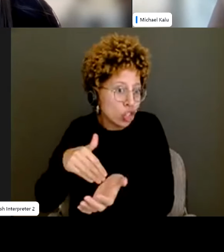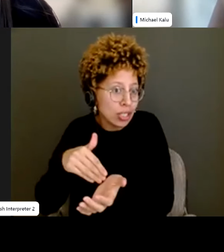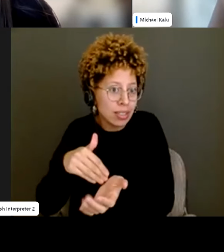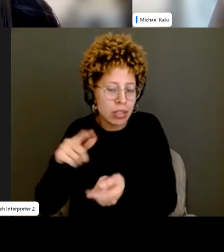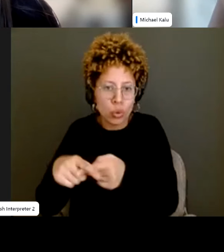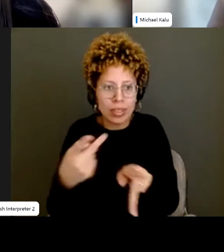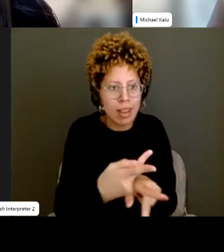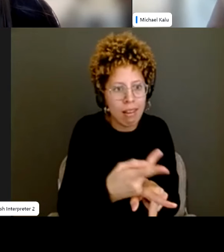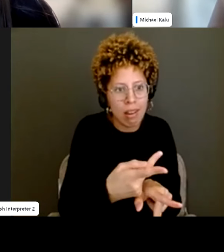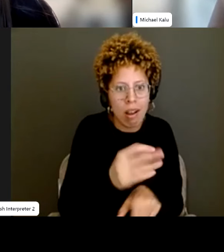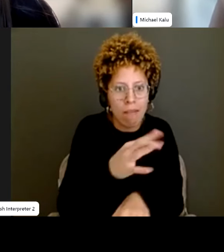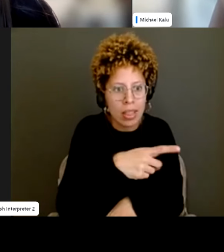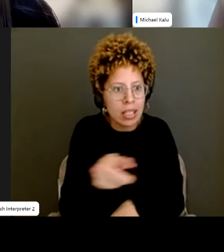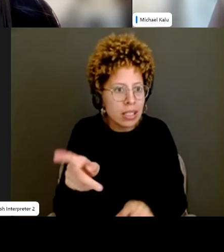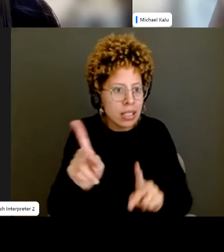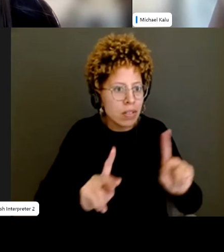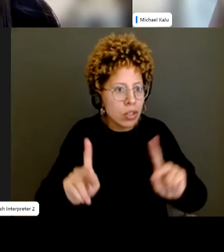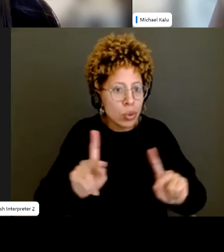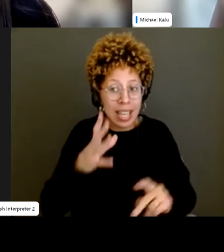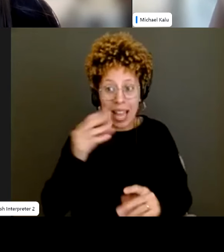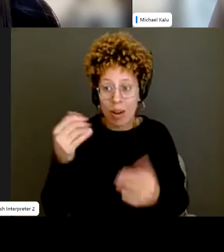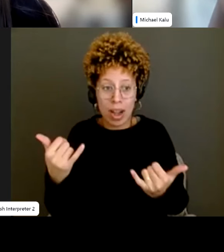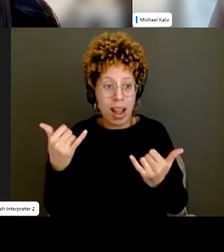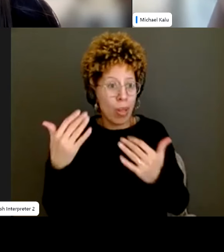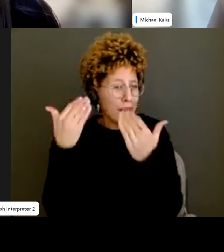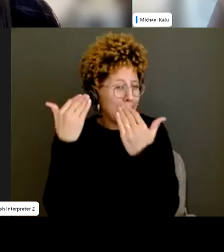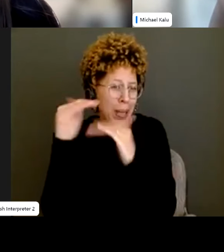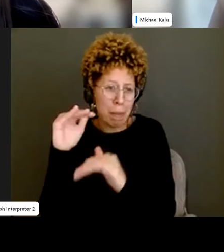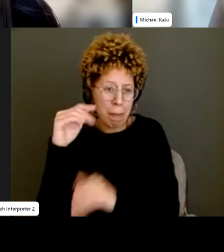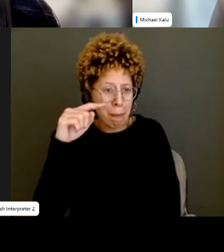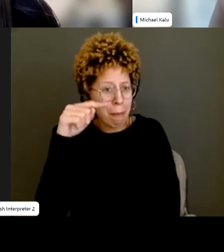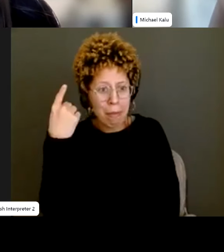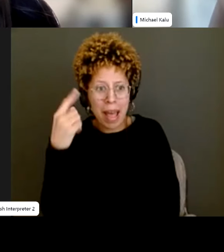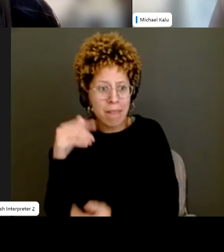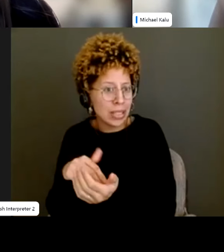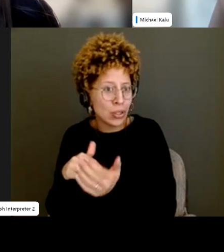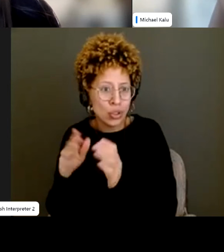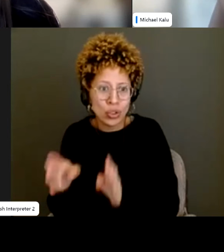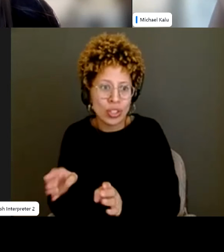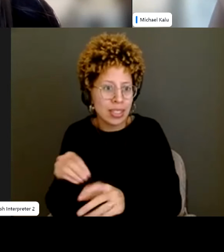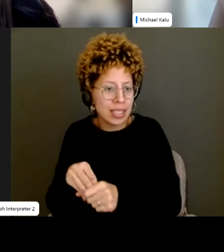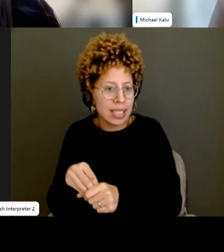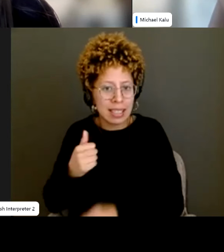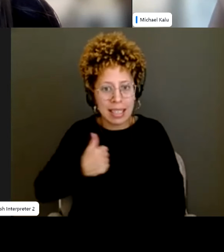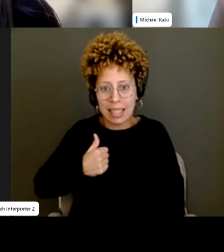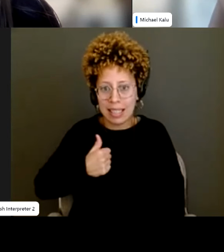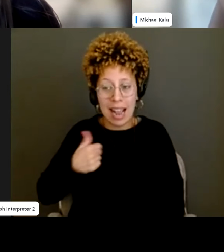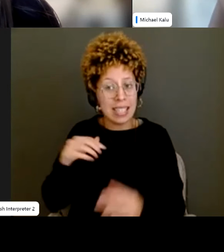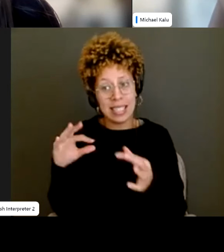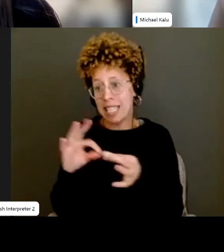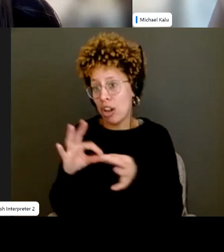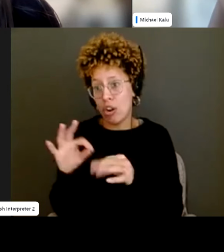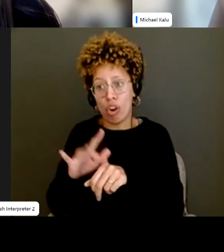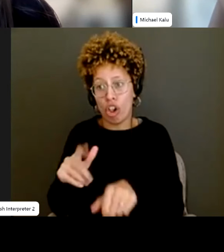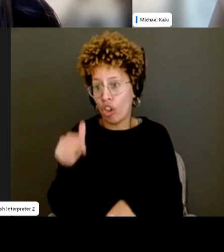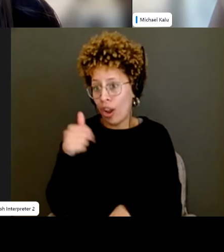And unfortunately, there are limited Black physicians in the country. And I said it earlier, and I will keep saying it